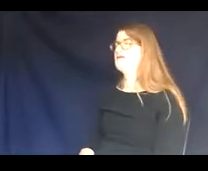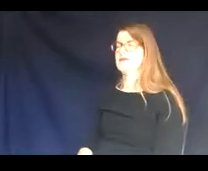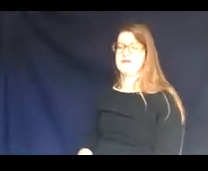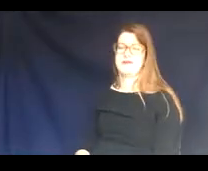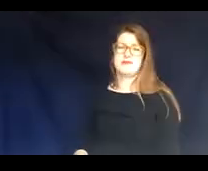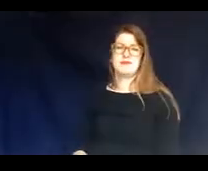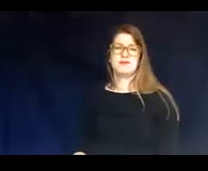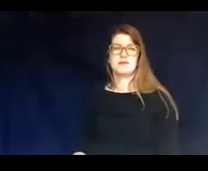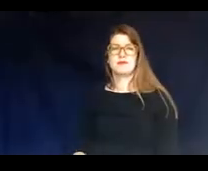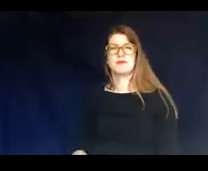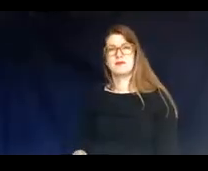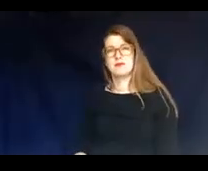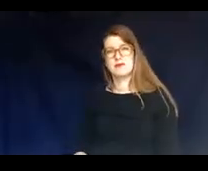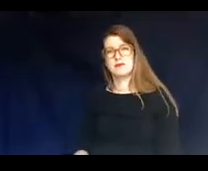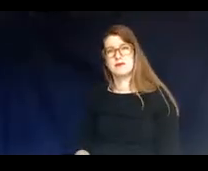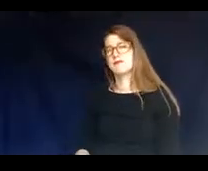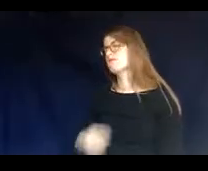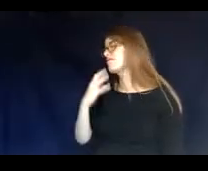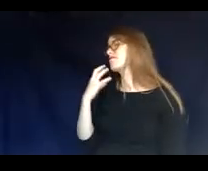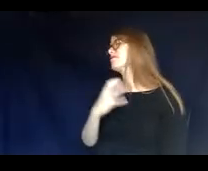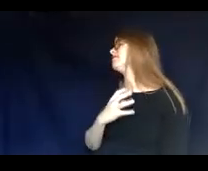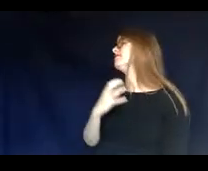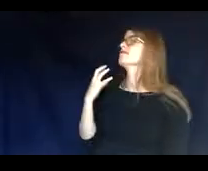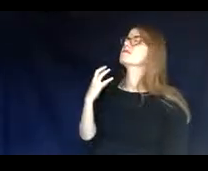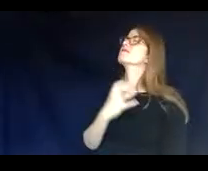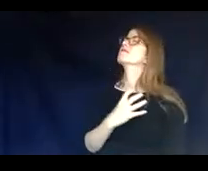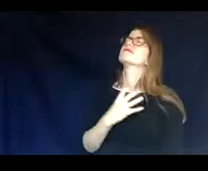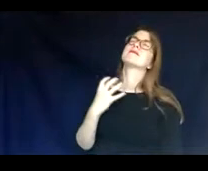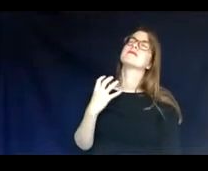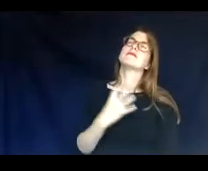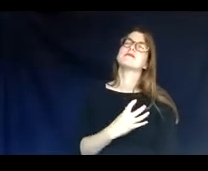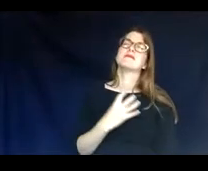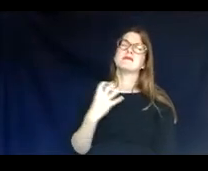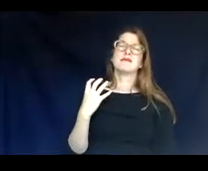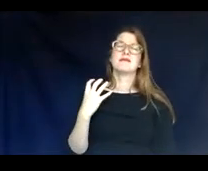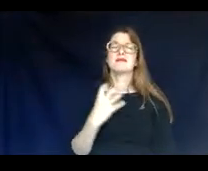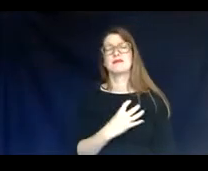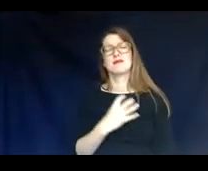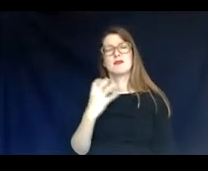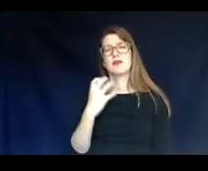times.